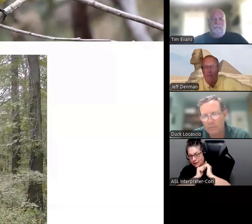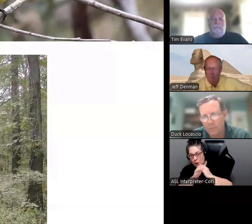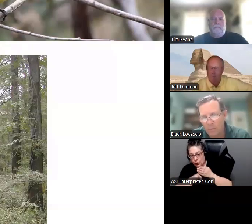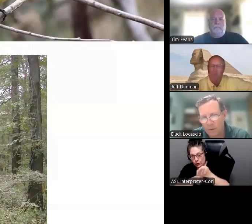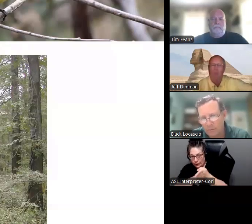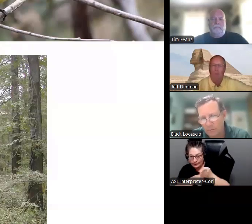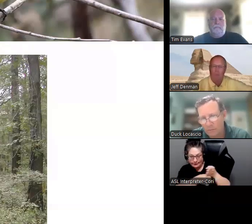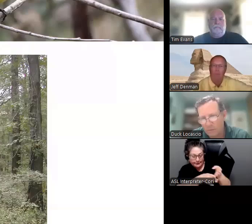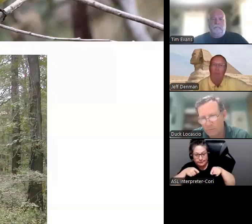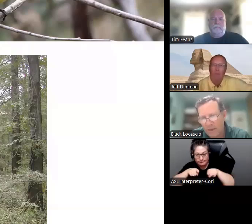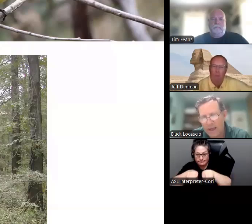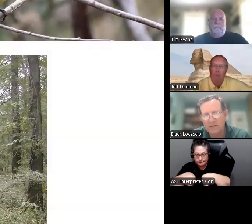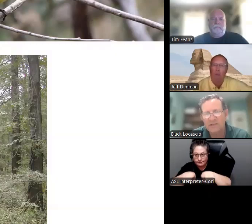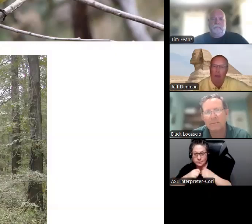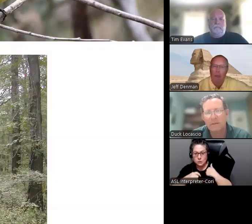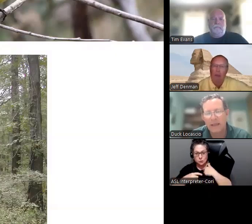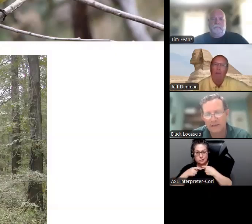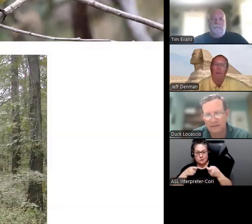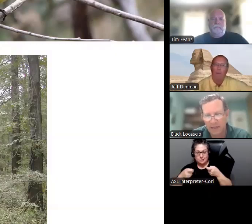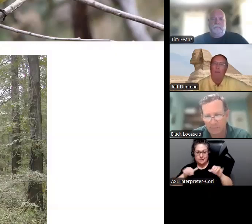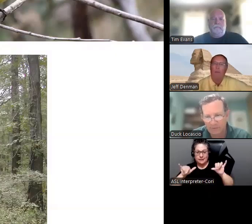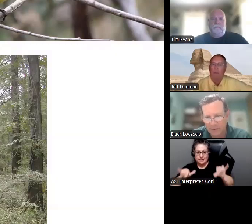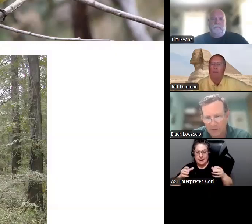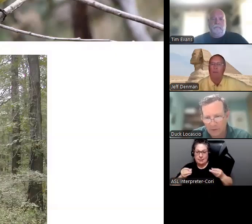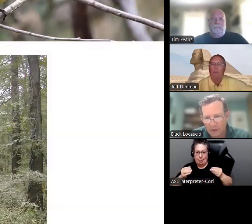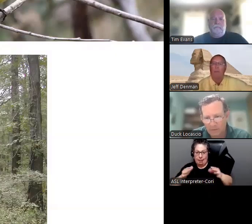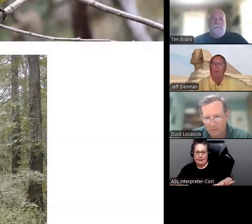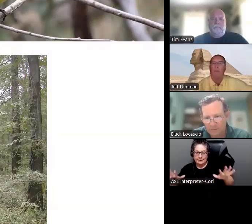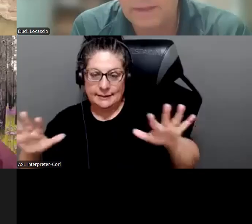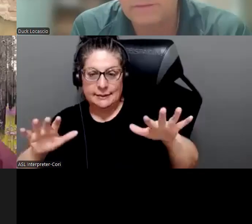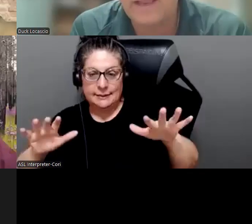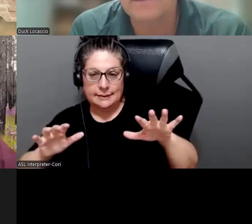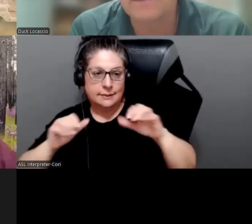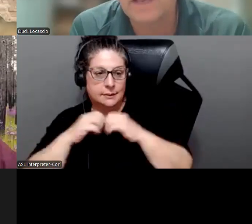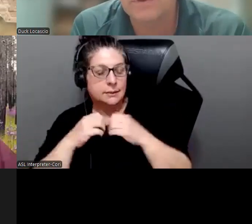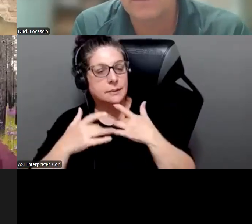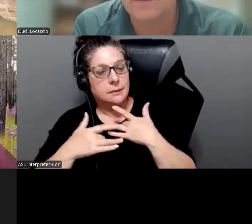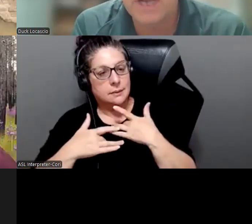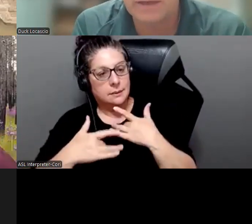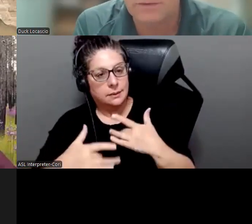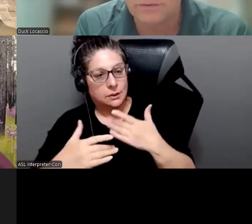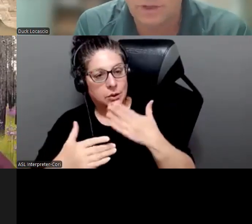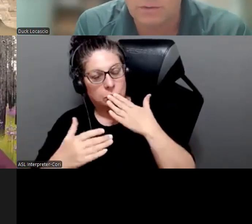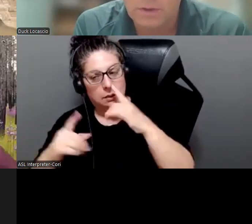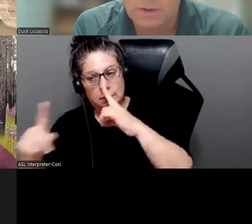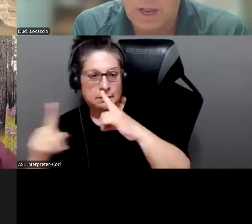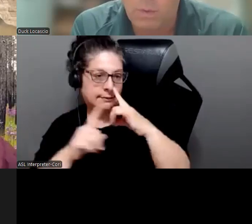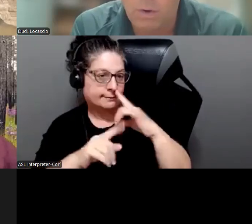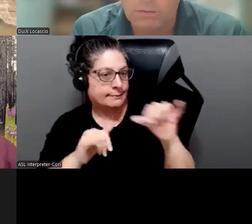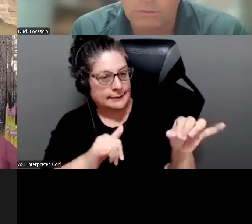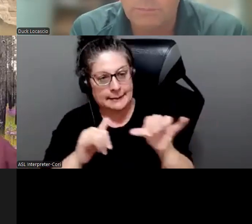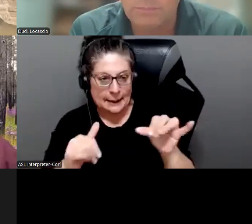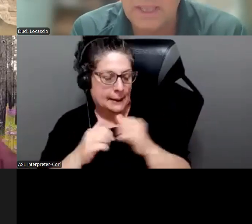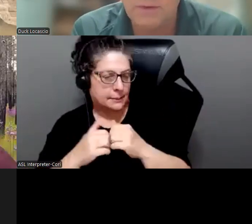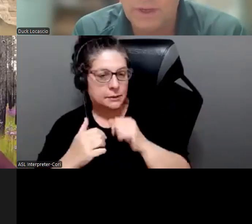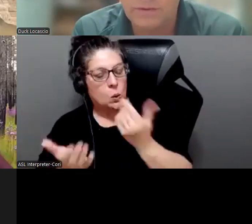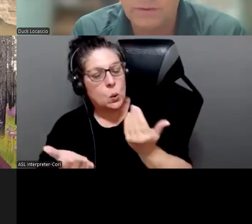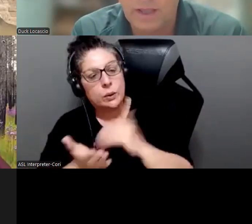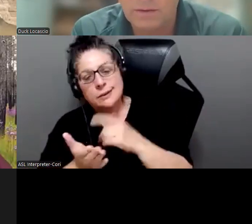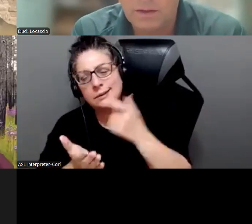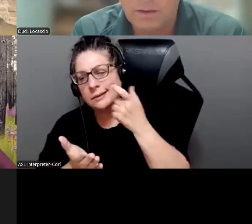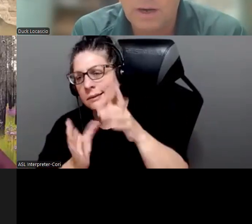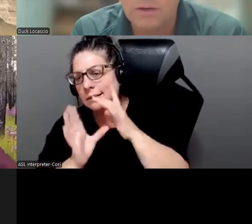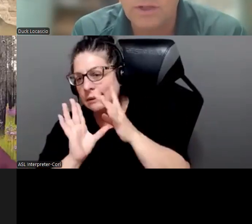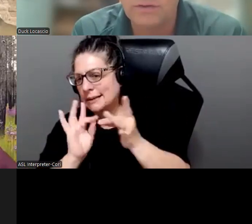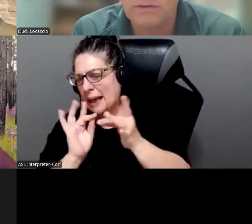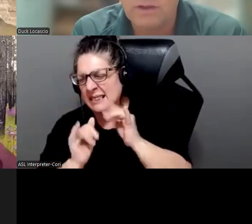and we manage the same landscapes and have basically had the same set of objectives. So I won't repeat what he